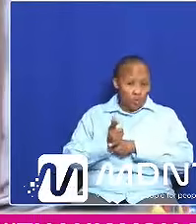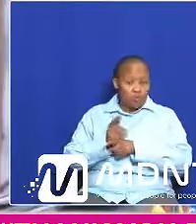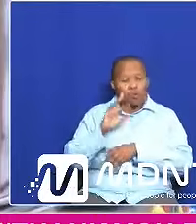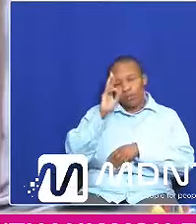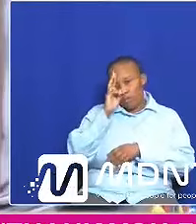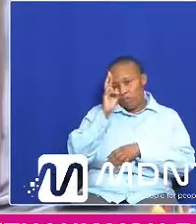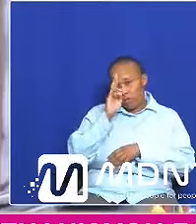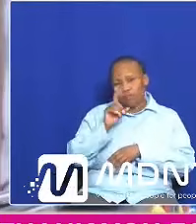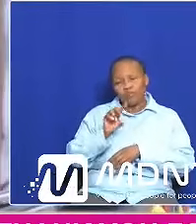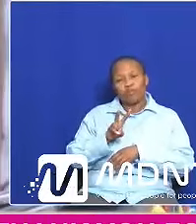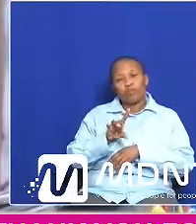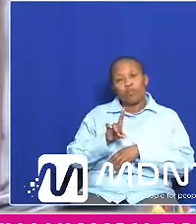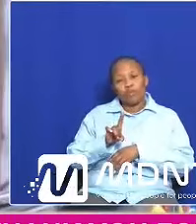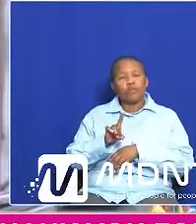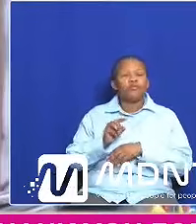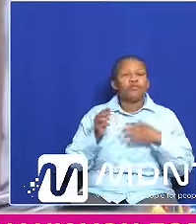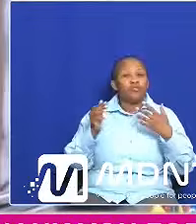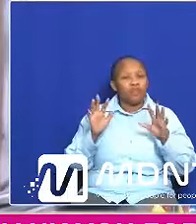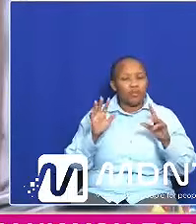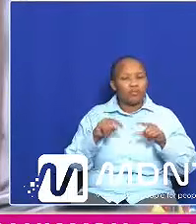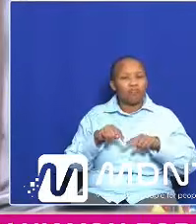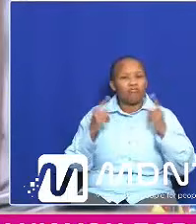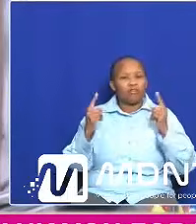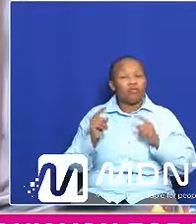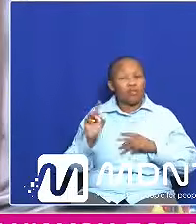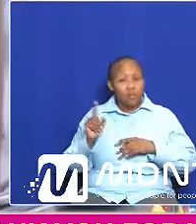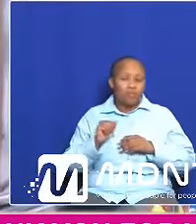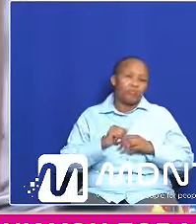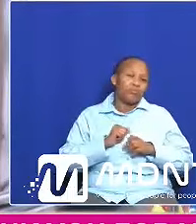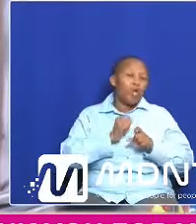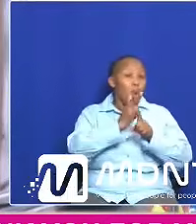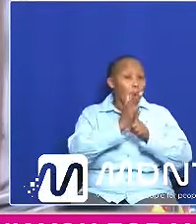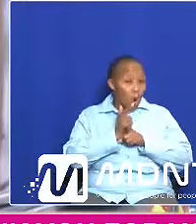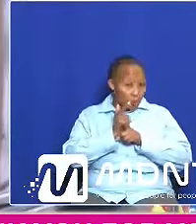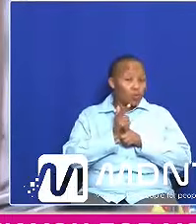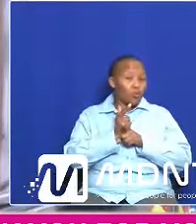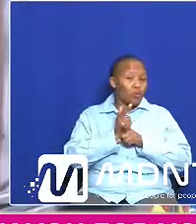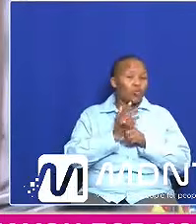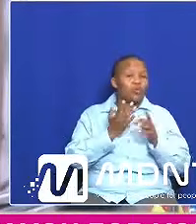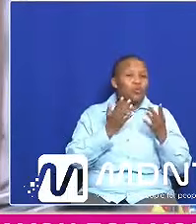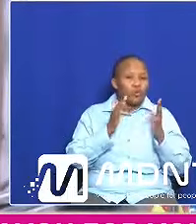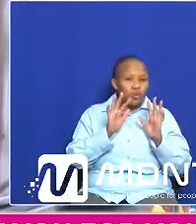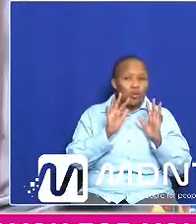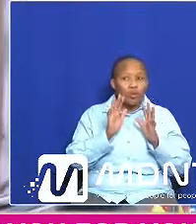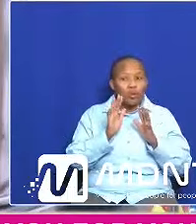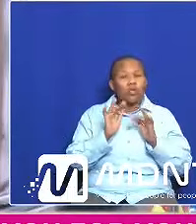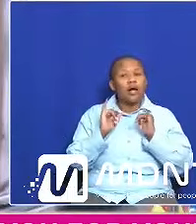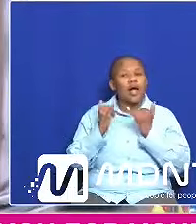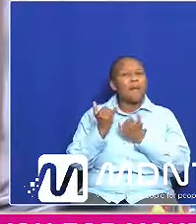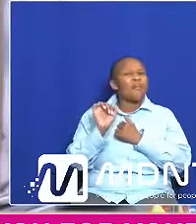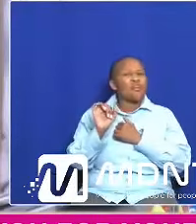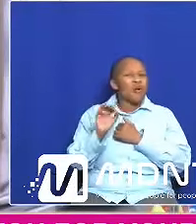distinction between the loan you received by you, I mean one of your companies, I think Medicare,